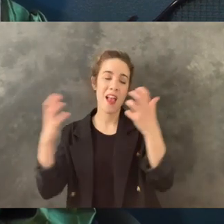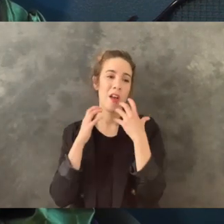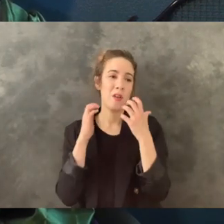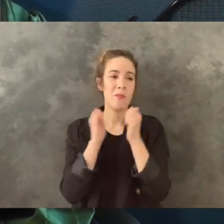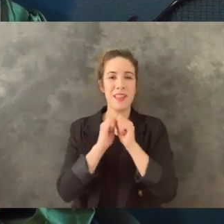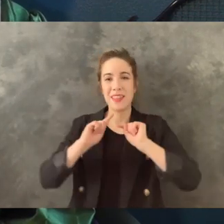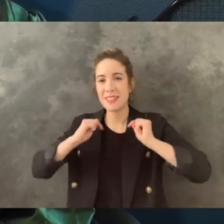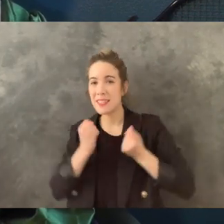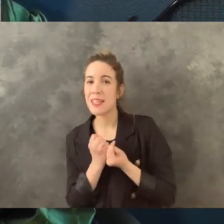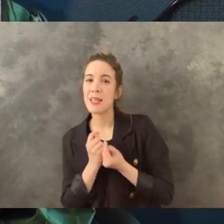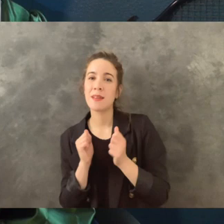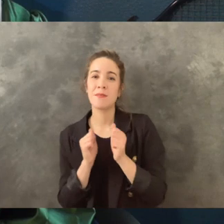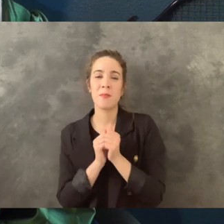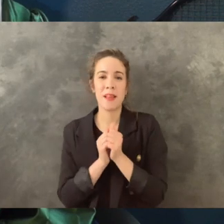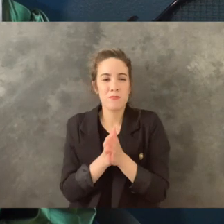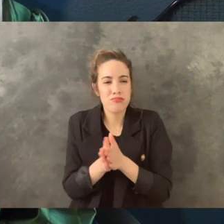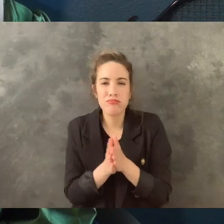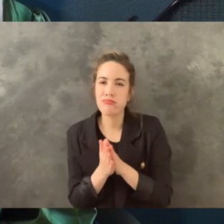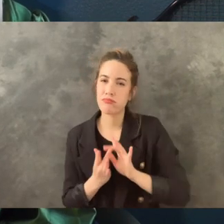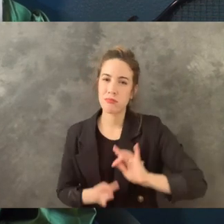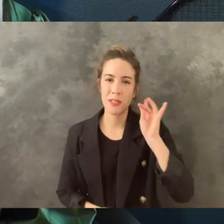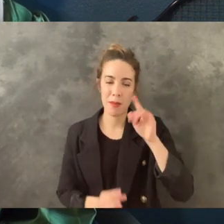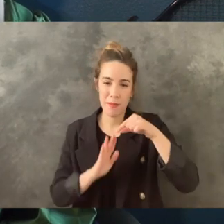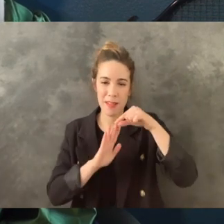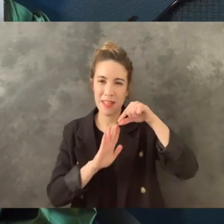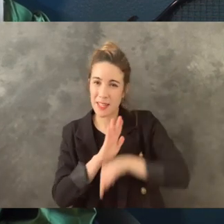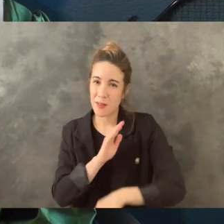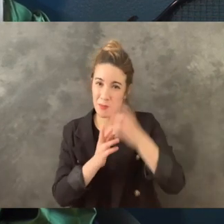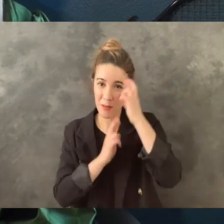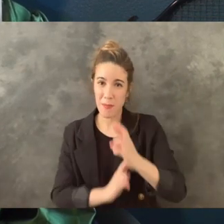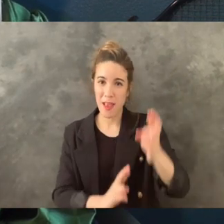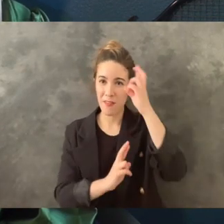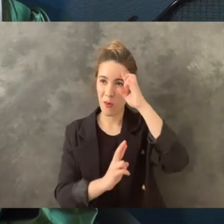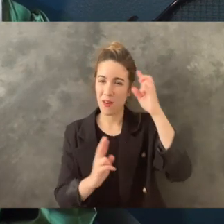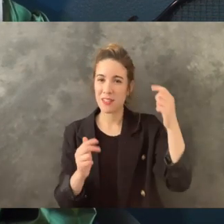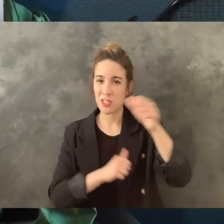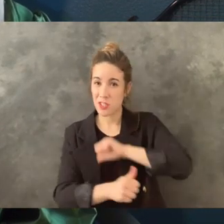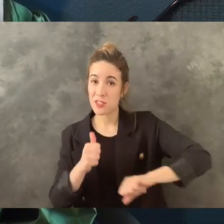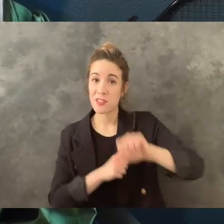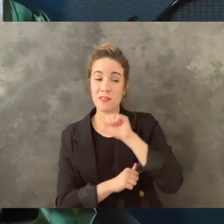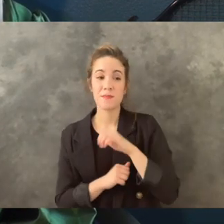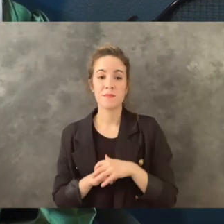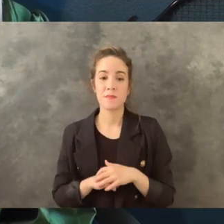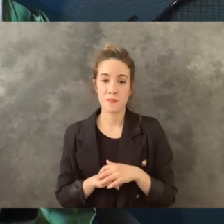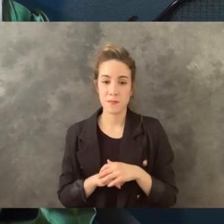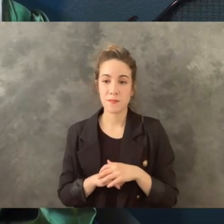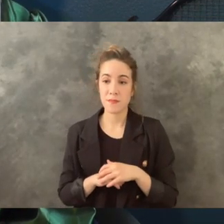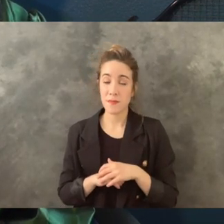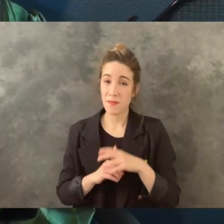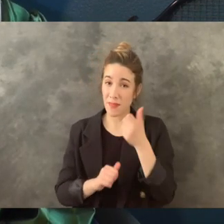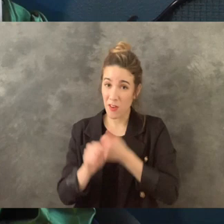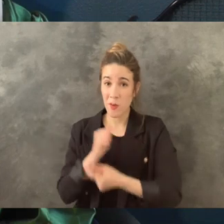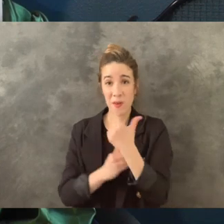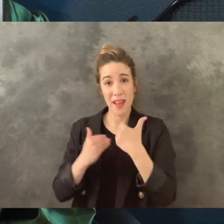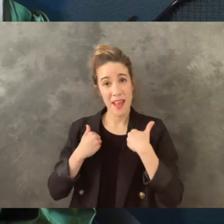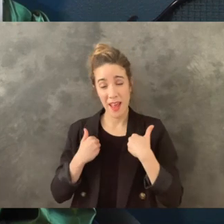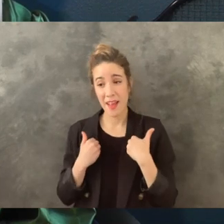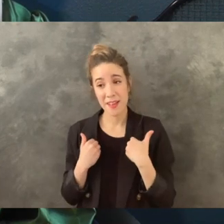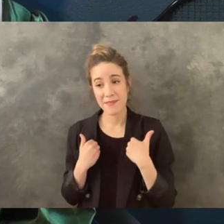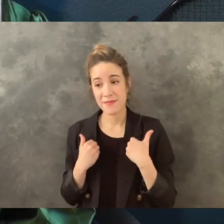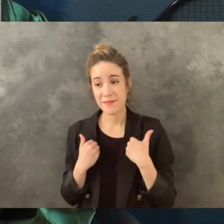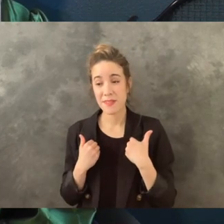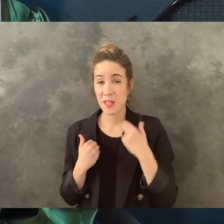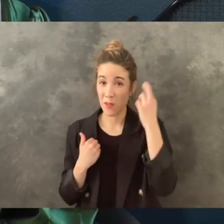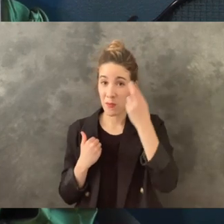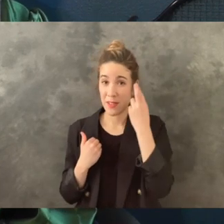with adrenaline, spirit, and a deep respect for one another in the air. Each individual second had its own reason for being special and